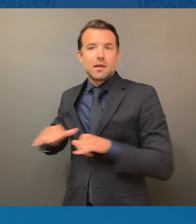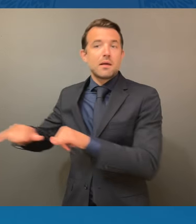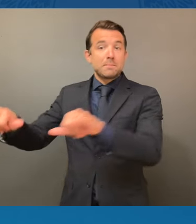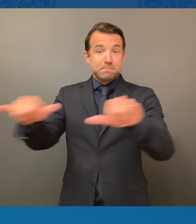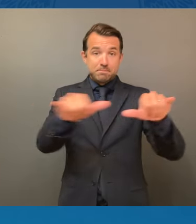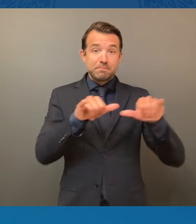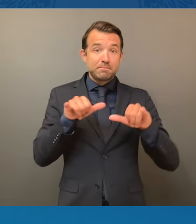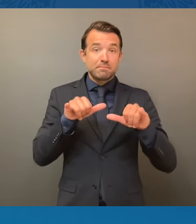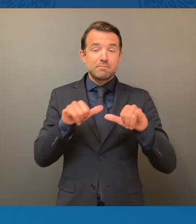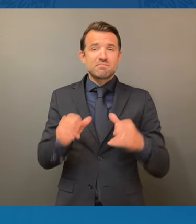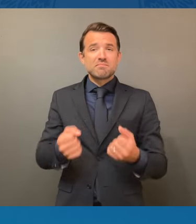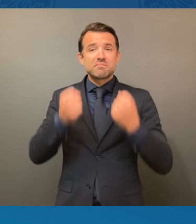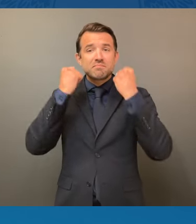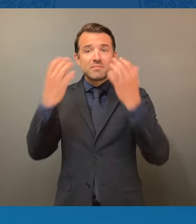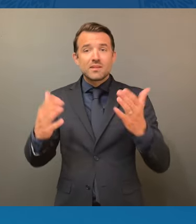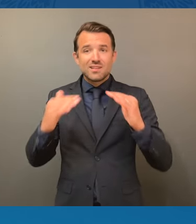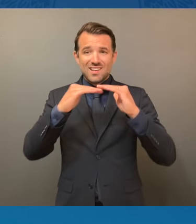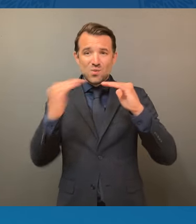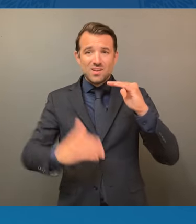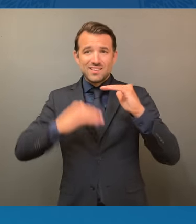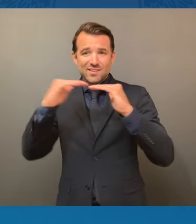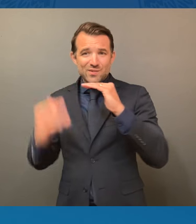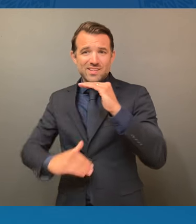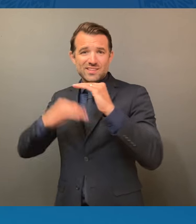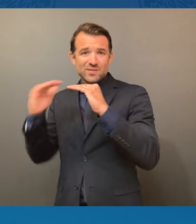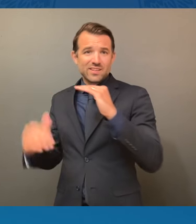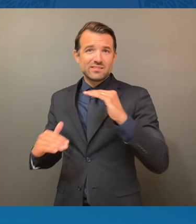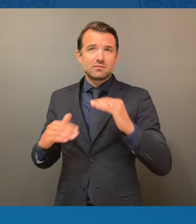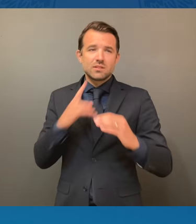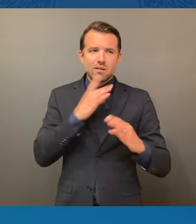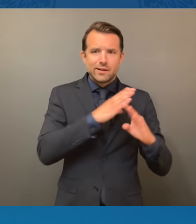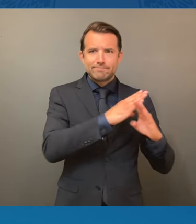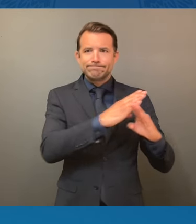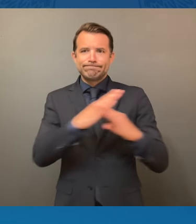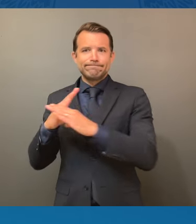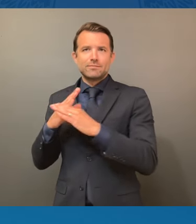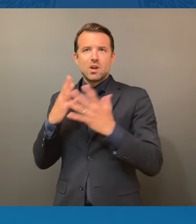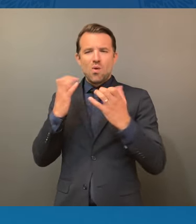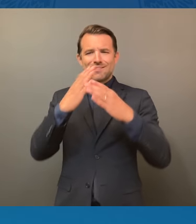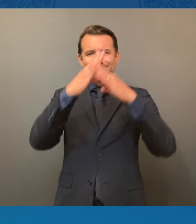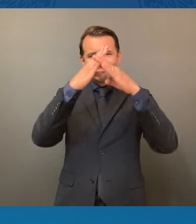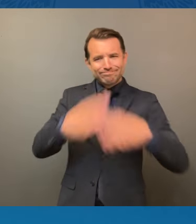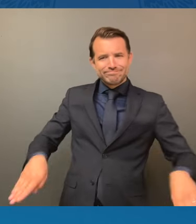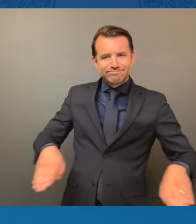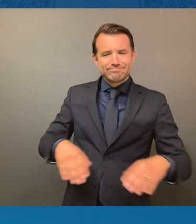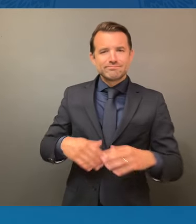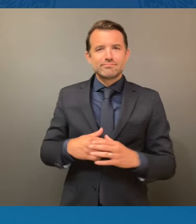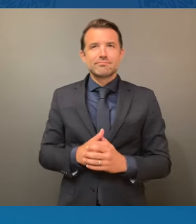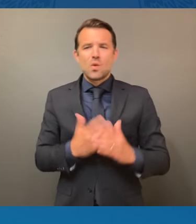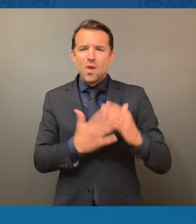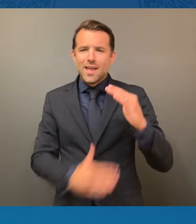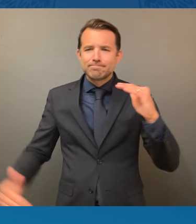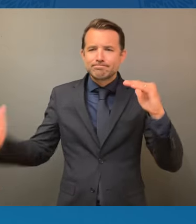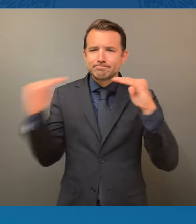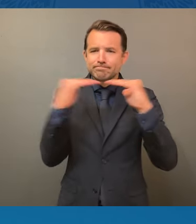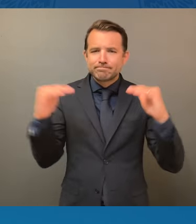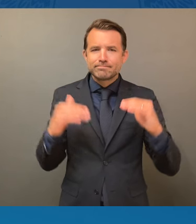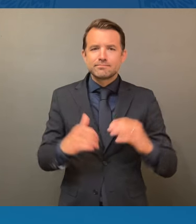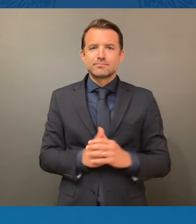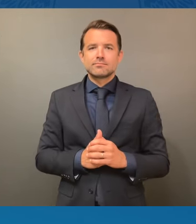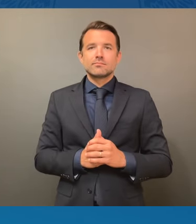nation. Disparities that we see in education, in economic opportunity, in